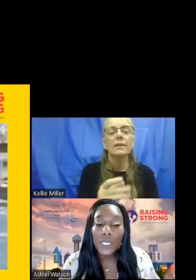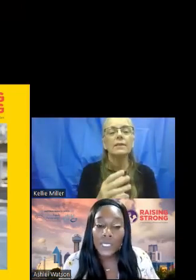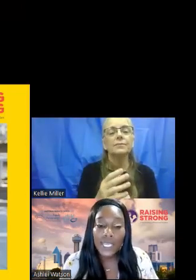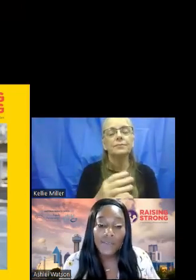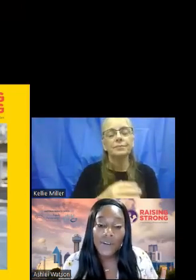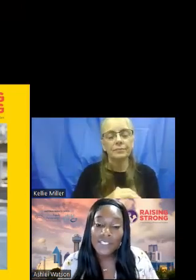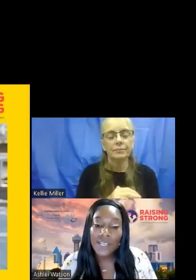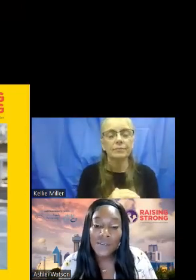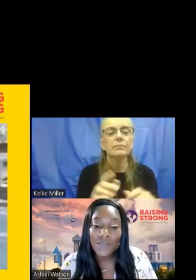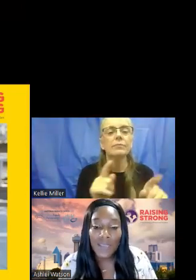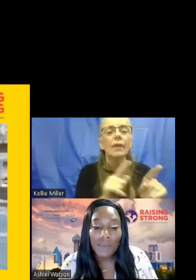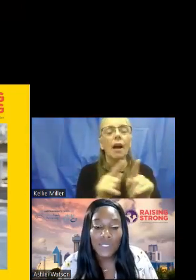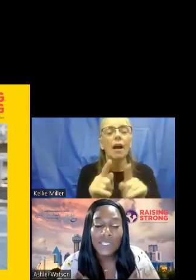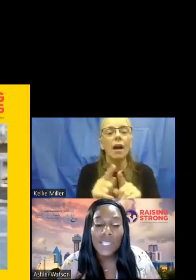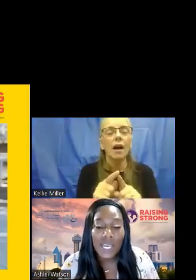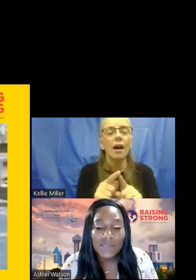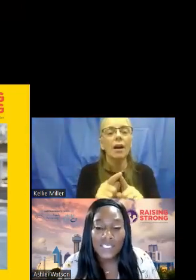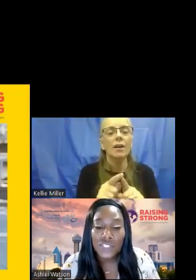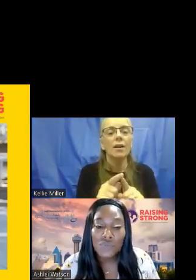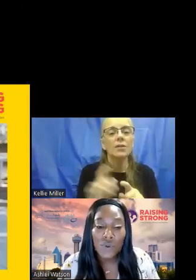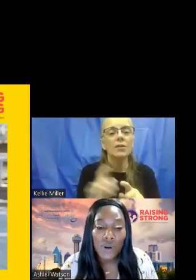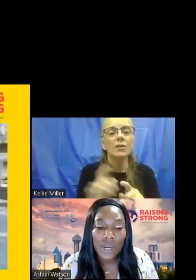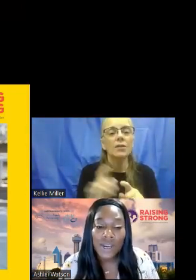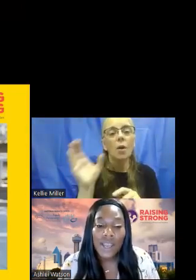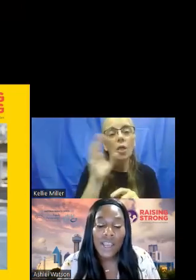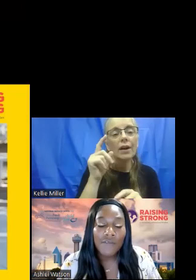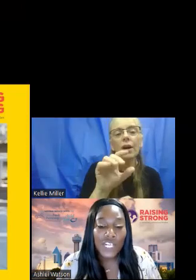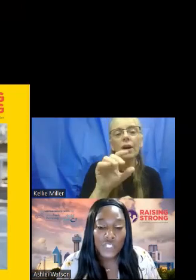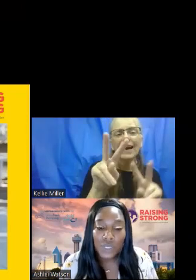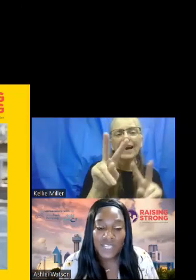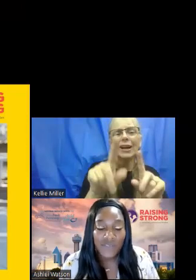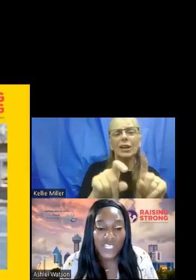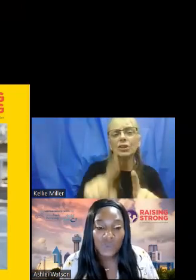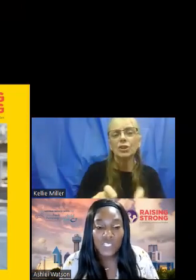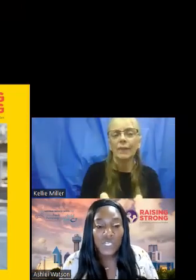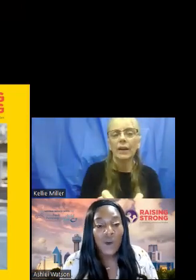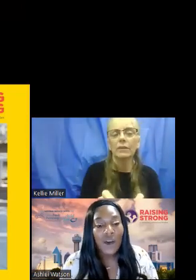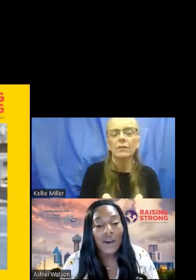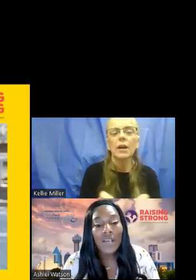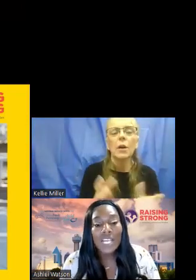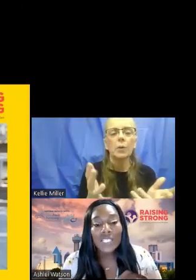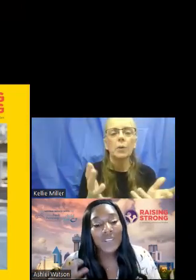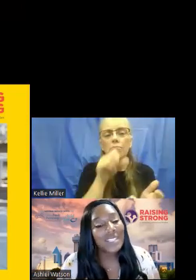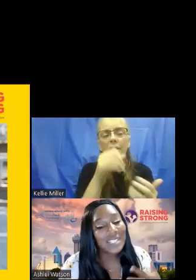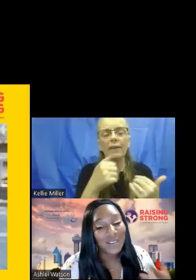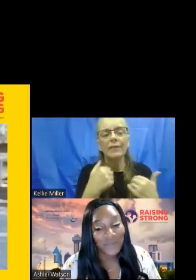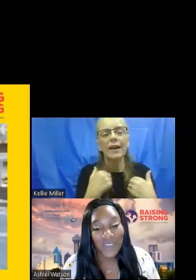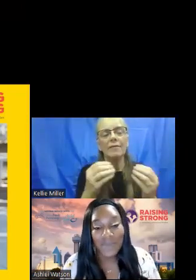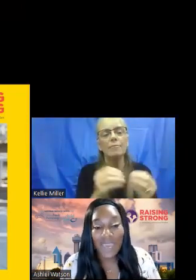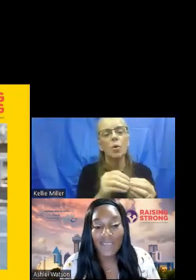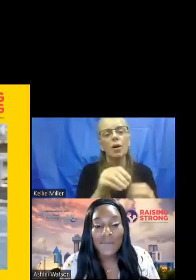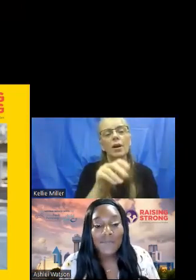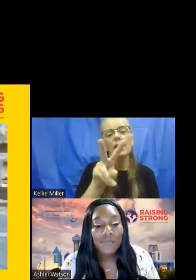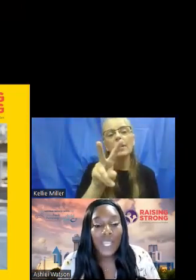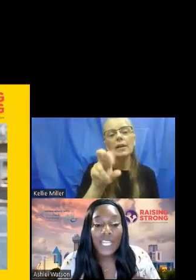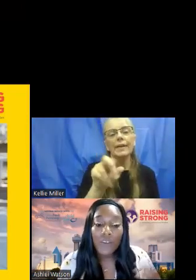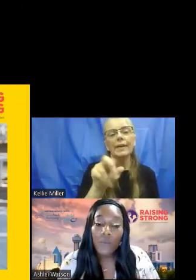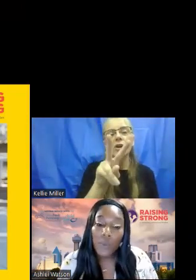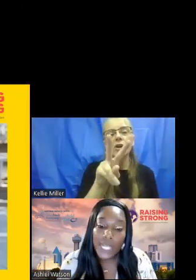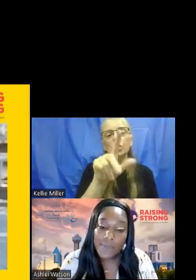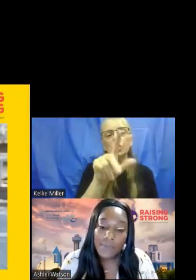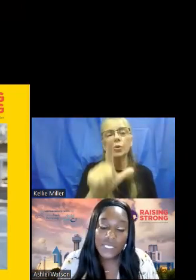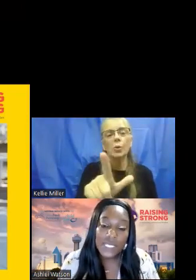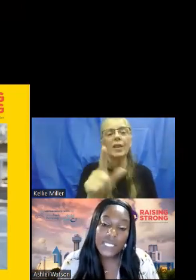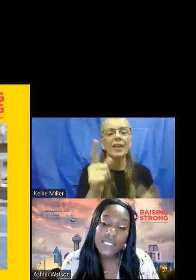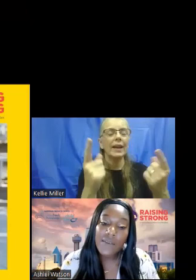be on the lookout for a survey. We would love to do more virtual events with you all, so we need your feedback. And if